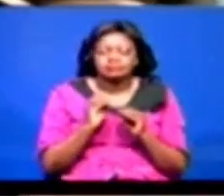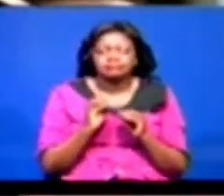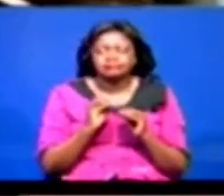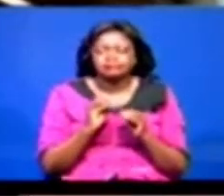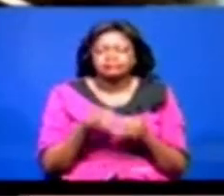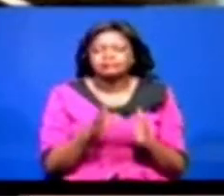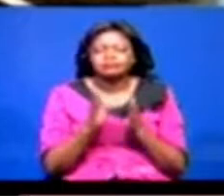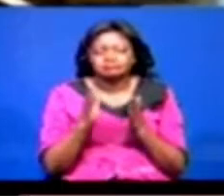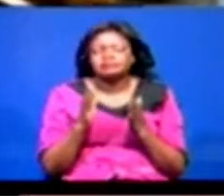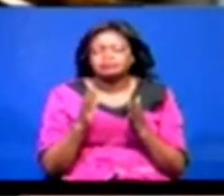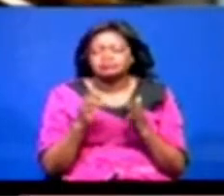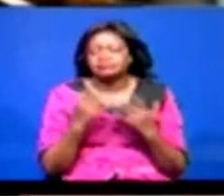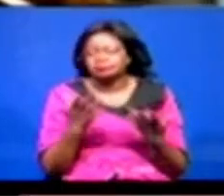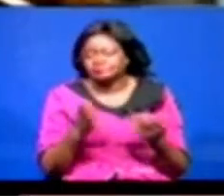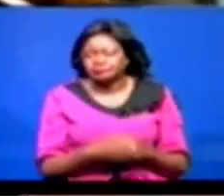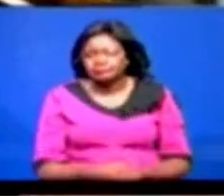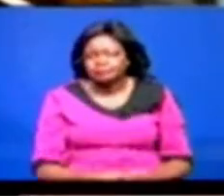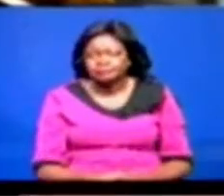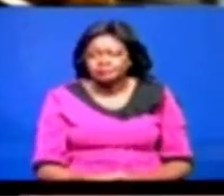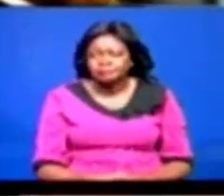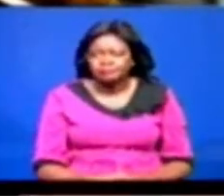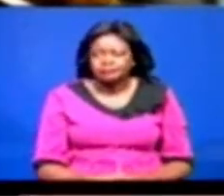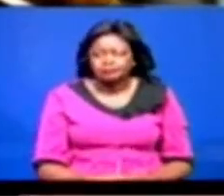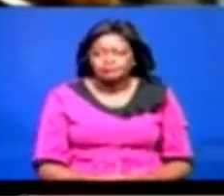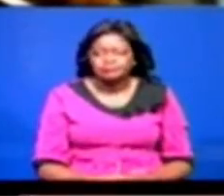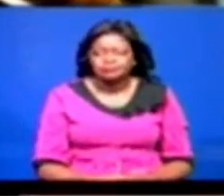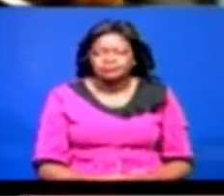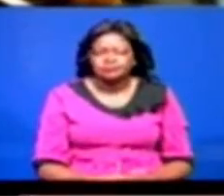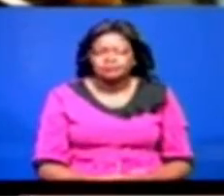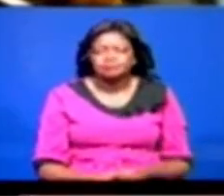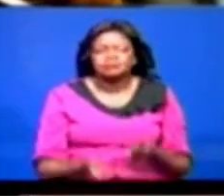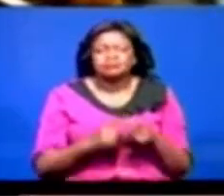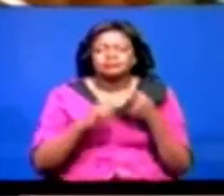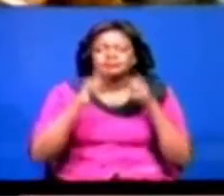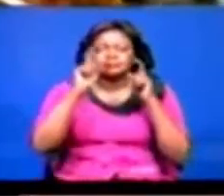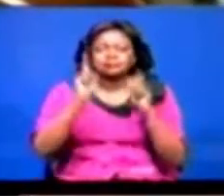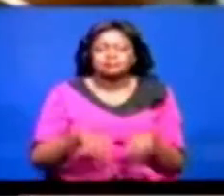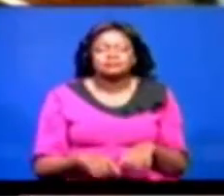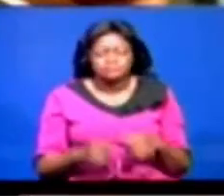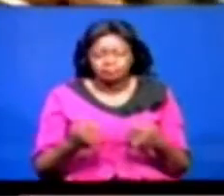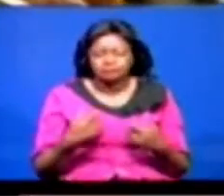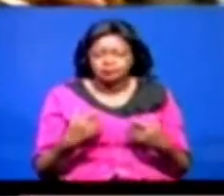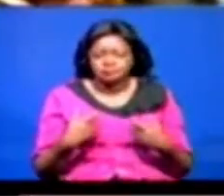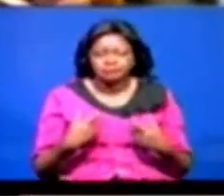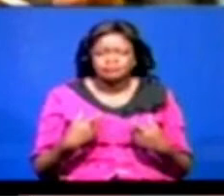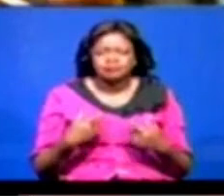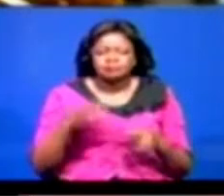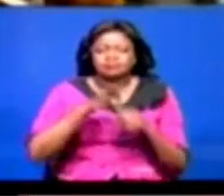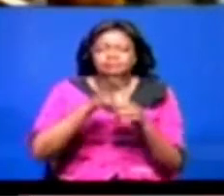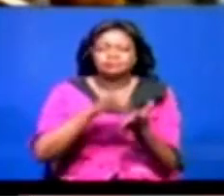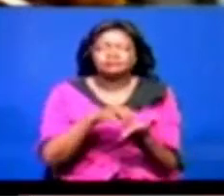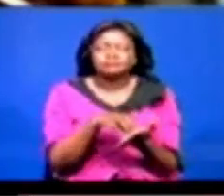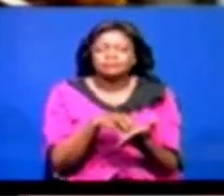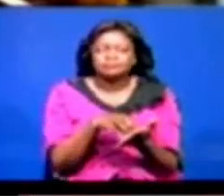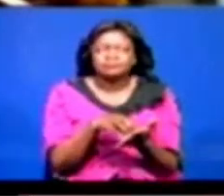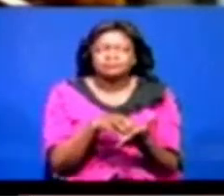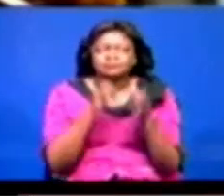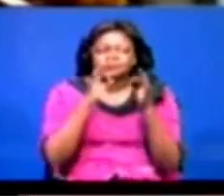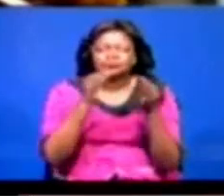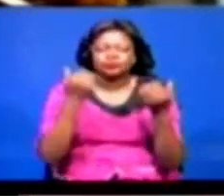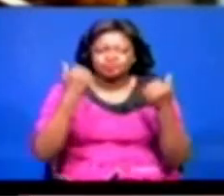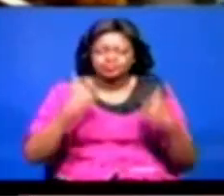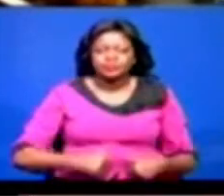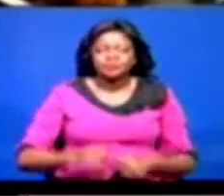like. That said, it then must follow that at the polling station, if I am a